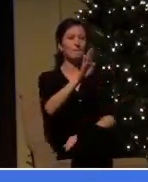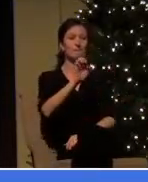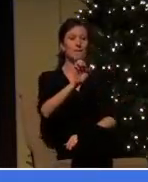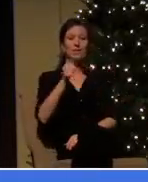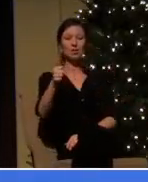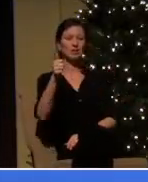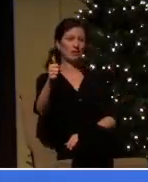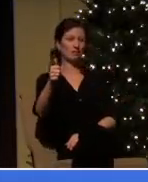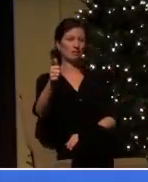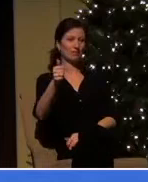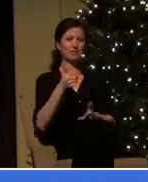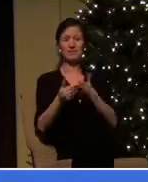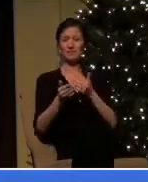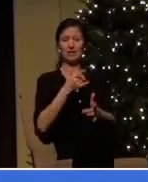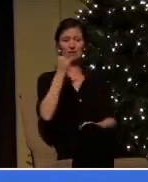rotten, miserable selves,